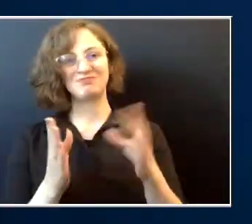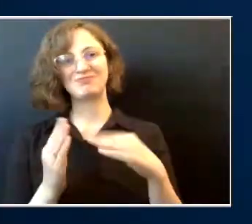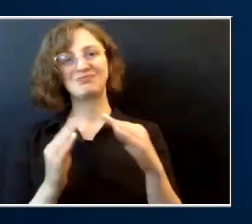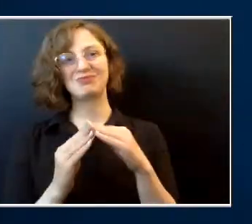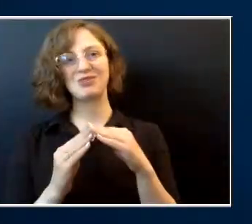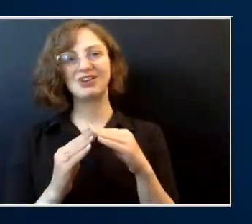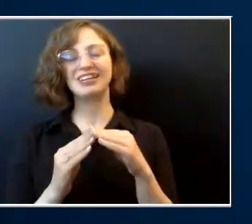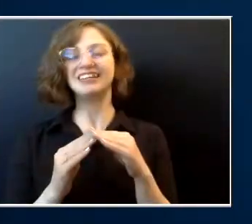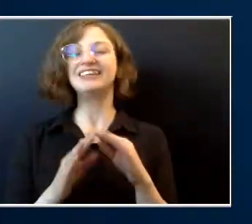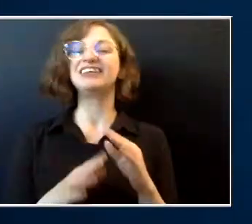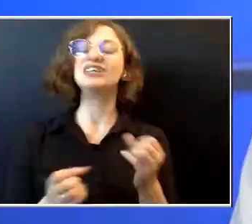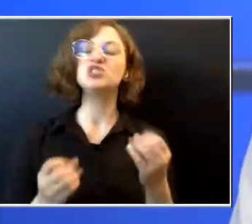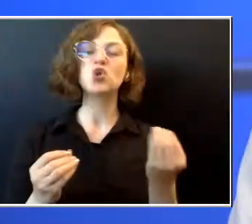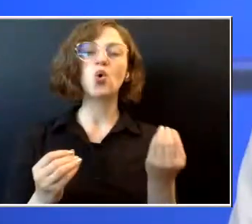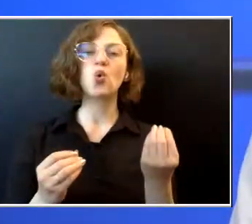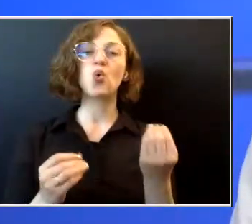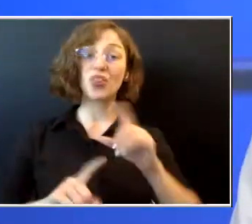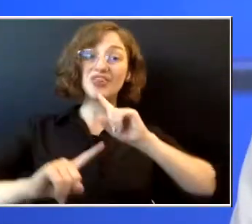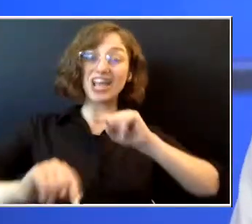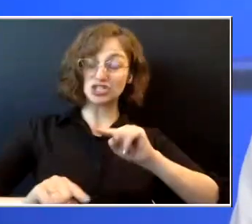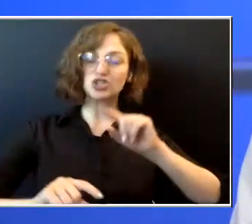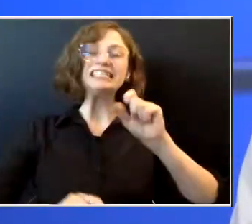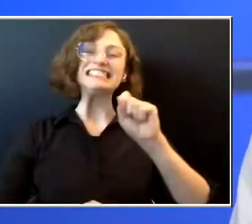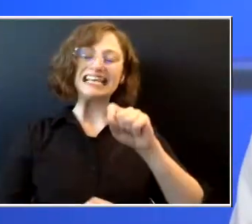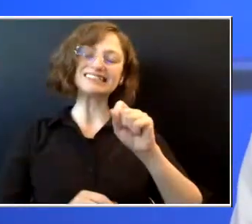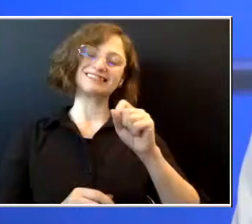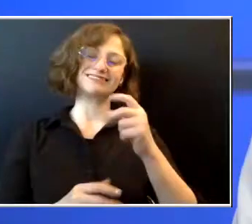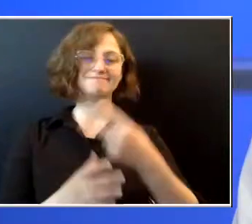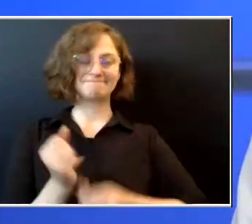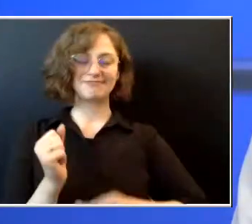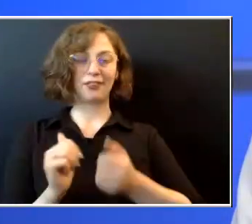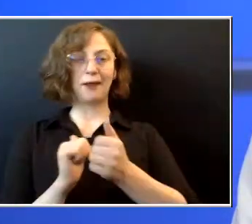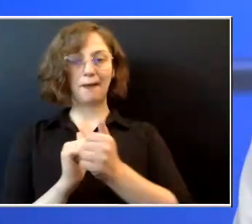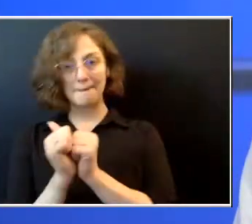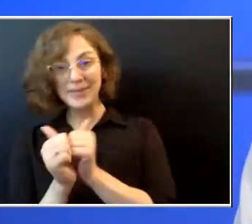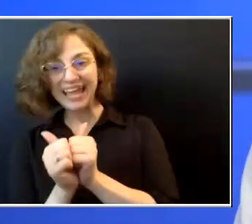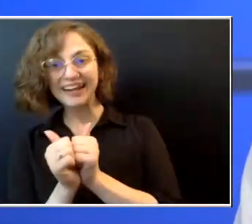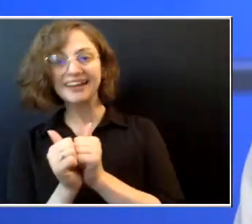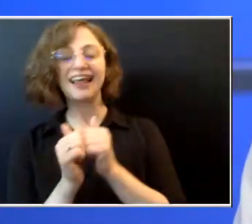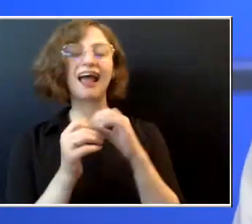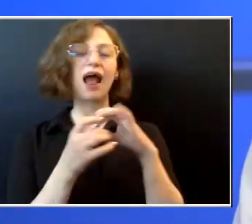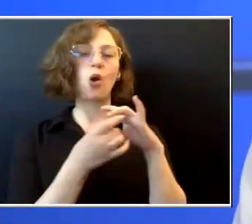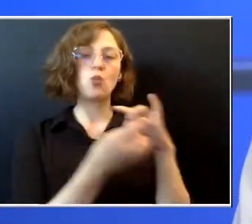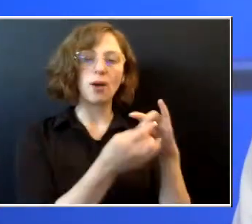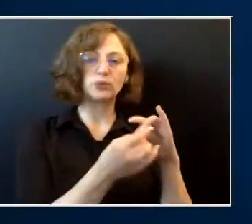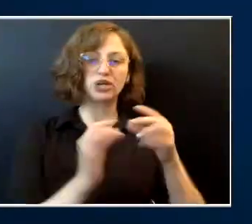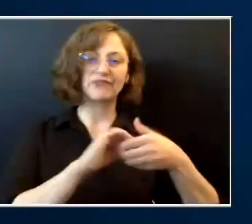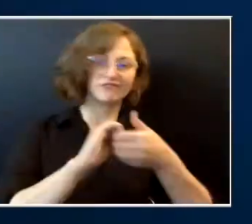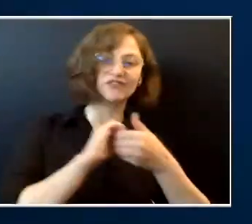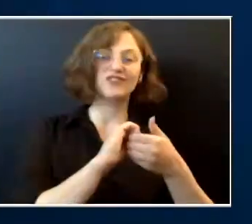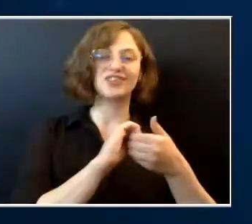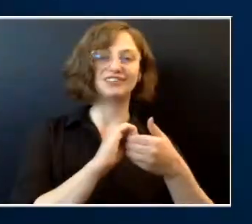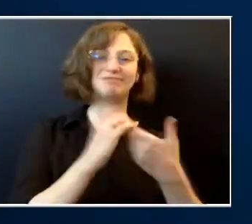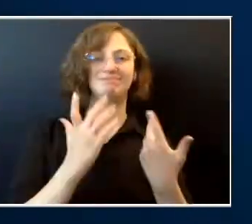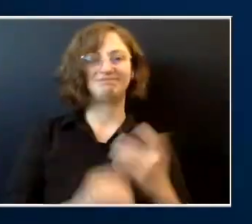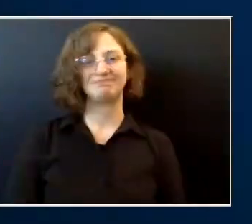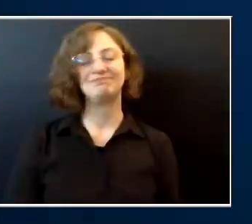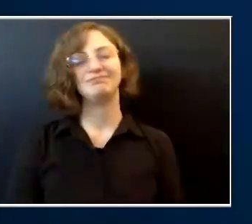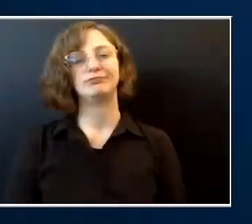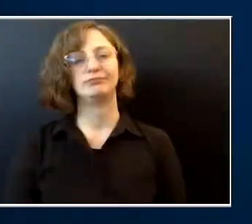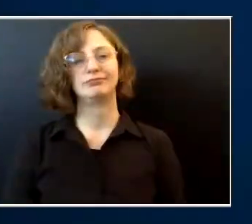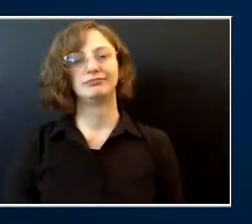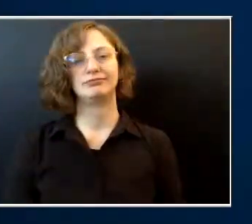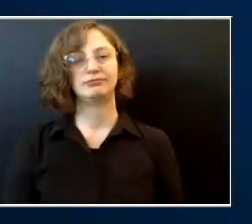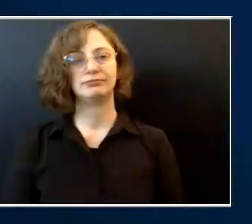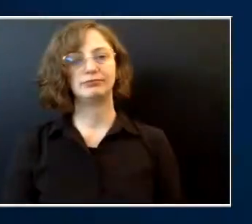So the answer is we do compete, and we are cooperative as part of those competitions as well.